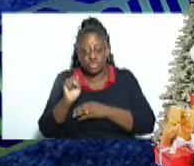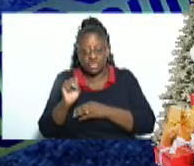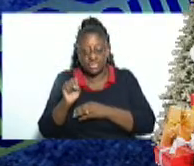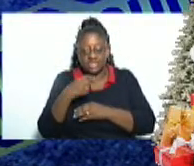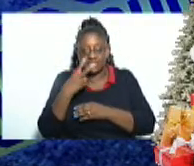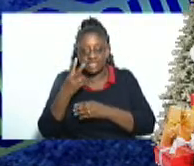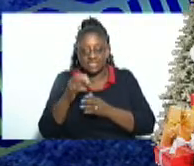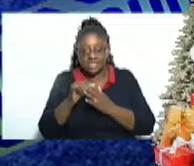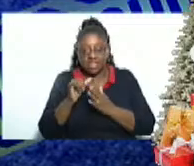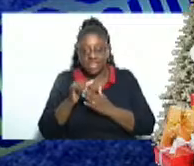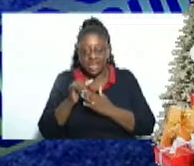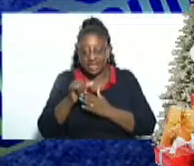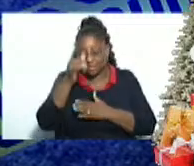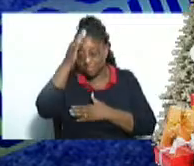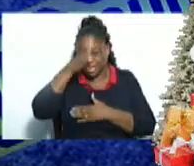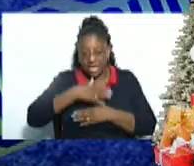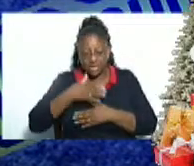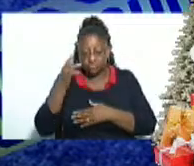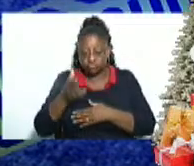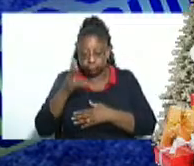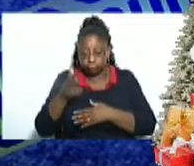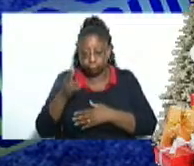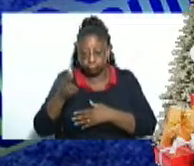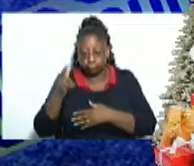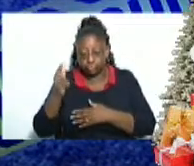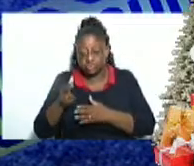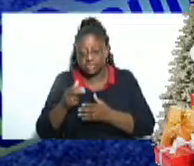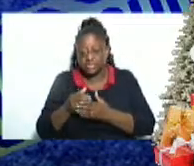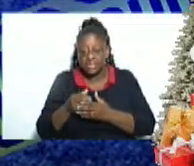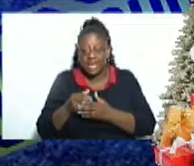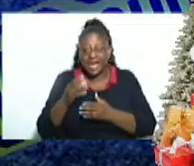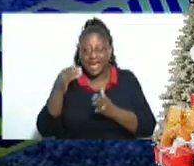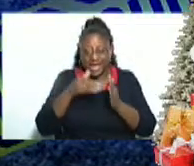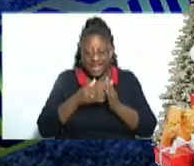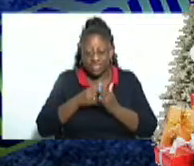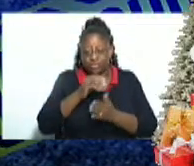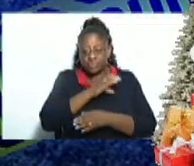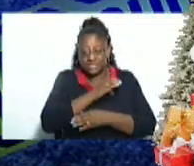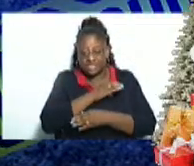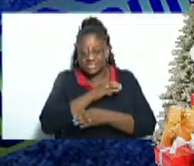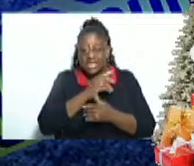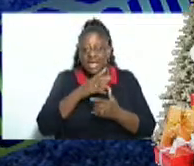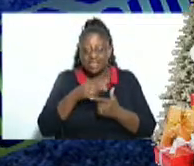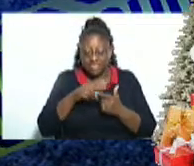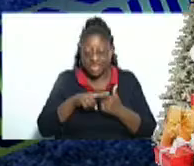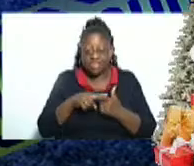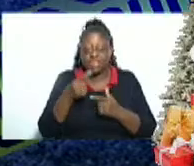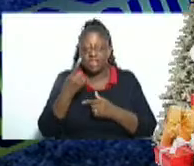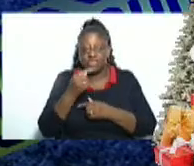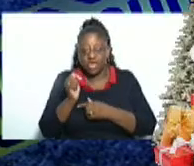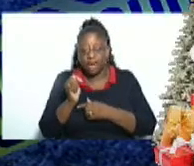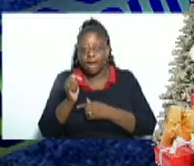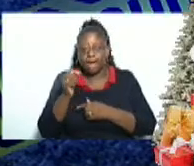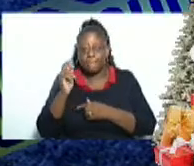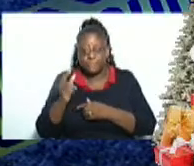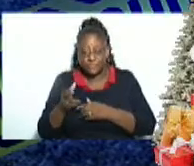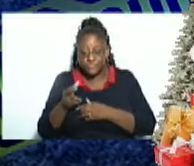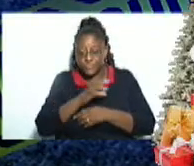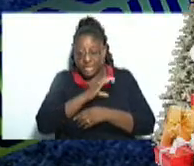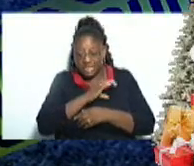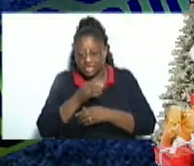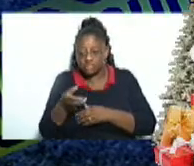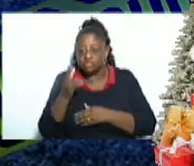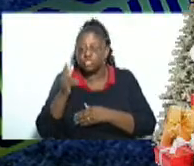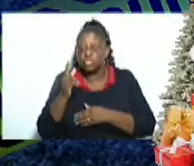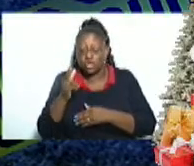and engaged officers, which resulted in him being shot in his right upper arm. A weapon containing ammunition was